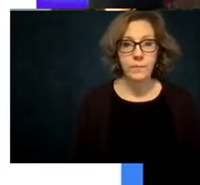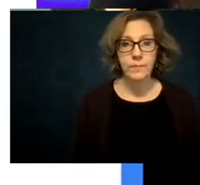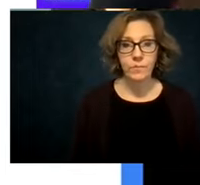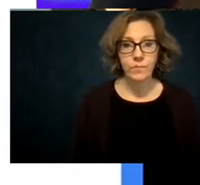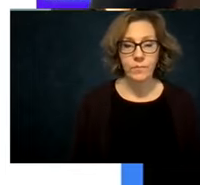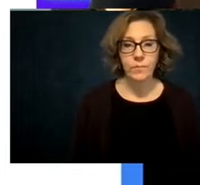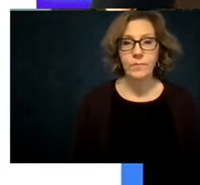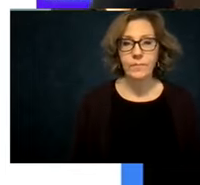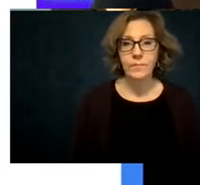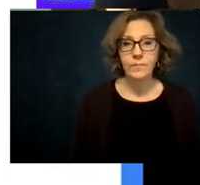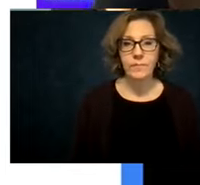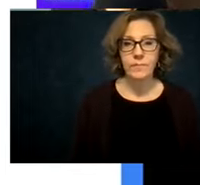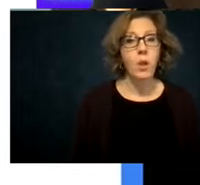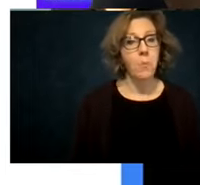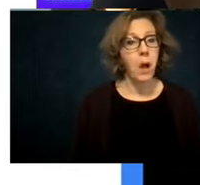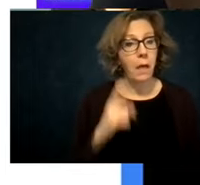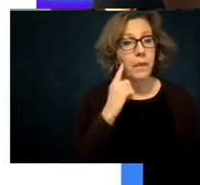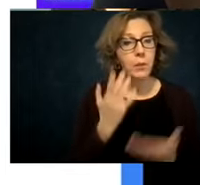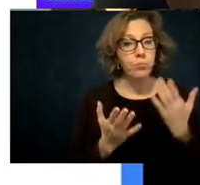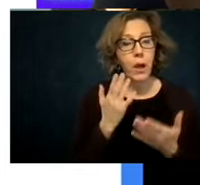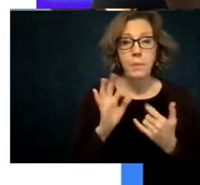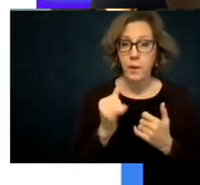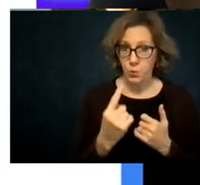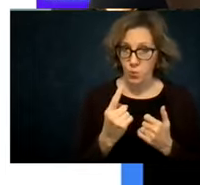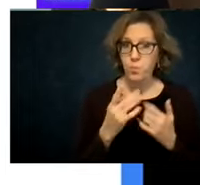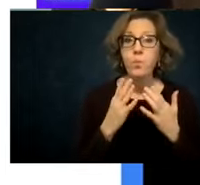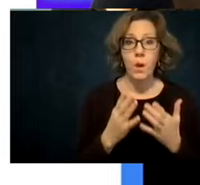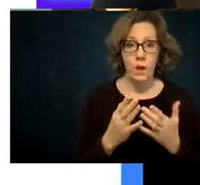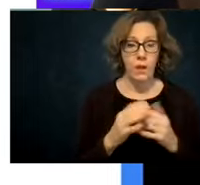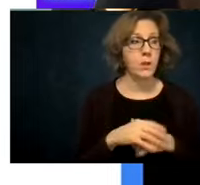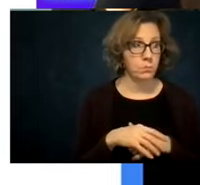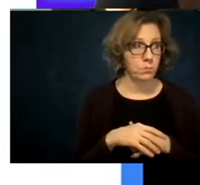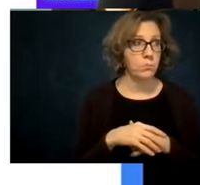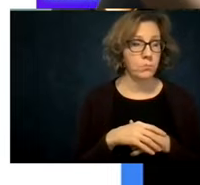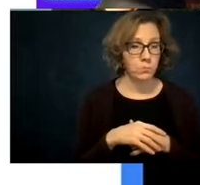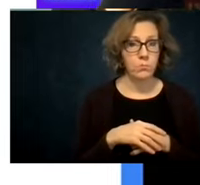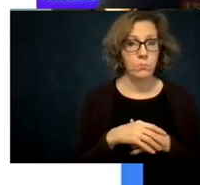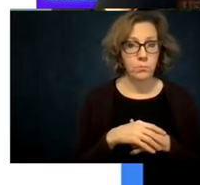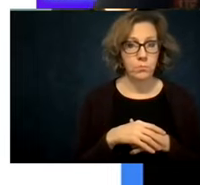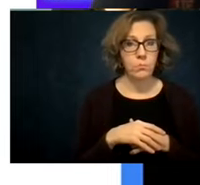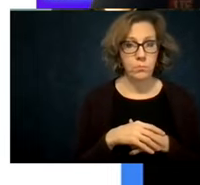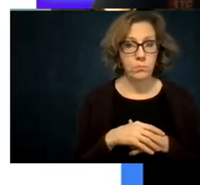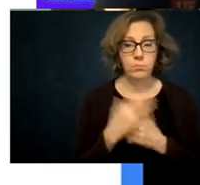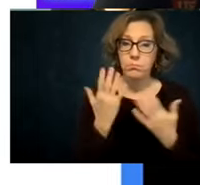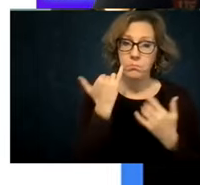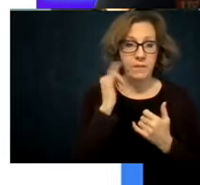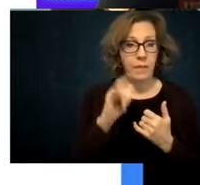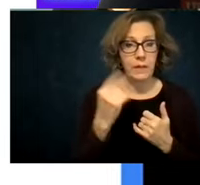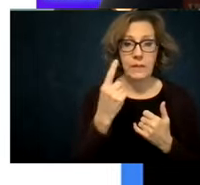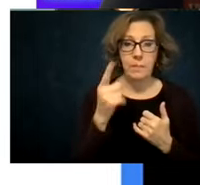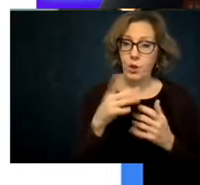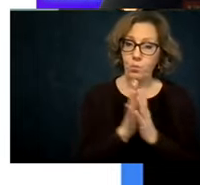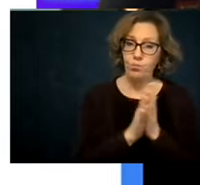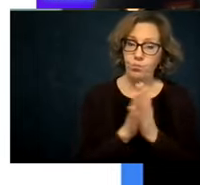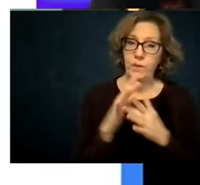I think perhaps that is one of the ways is that Impact Lab will work on something. And if that's something folks are interested in doing, they should come and check